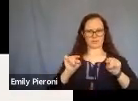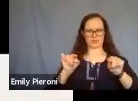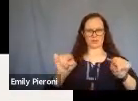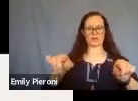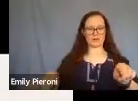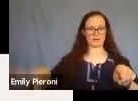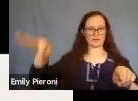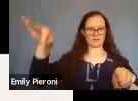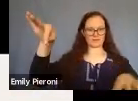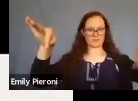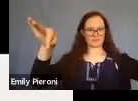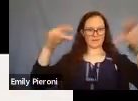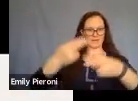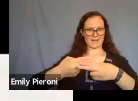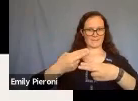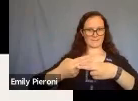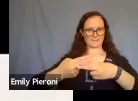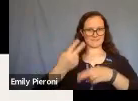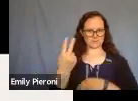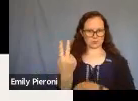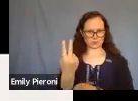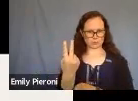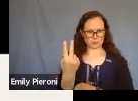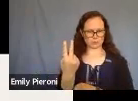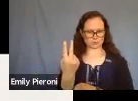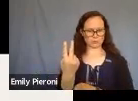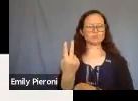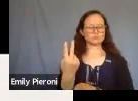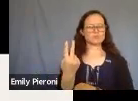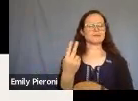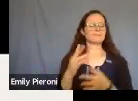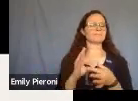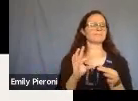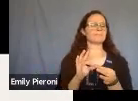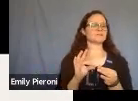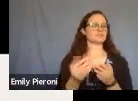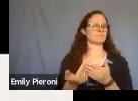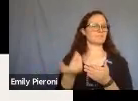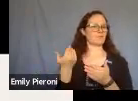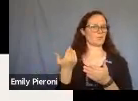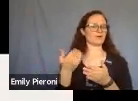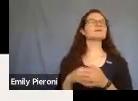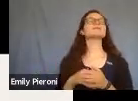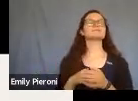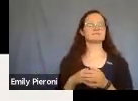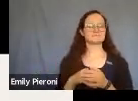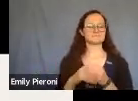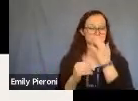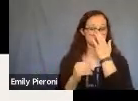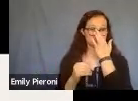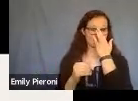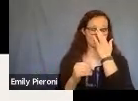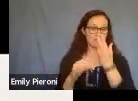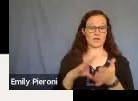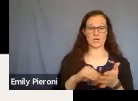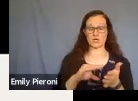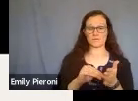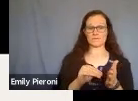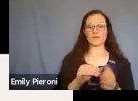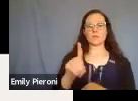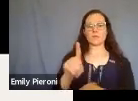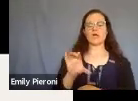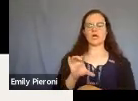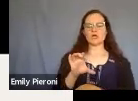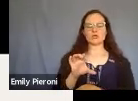first 2 drawings. As I mentioned earlier, we'll be giving away today a copy of 100 Years of